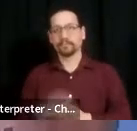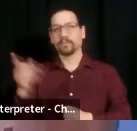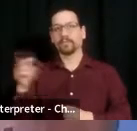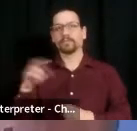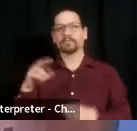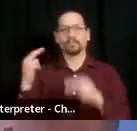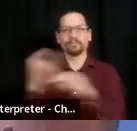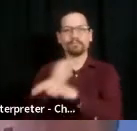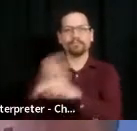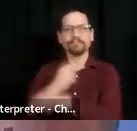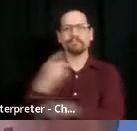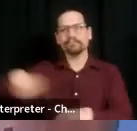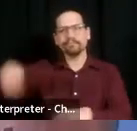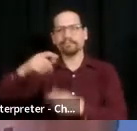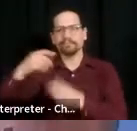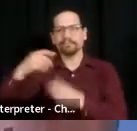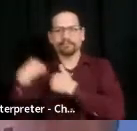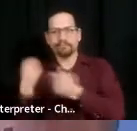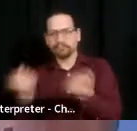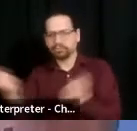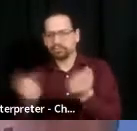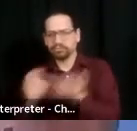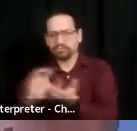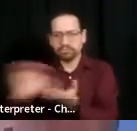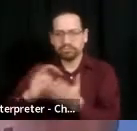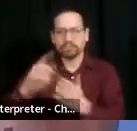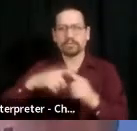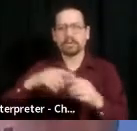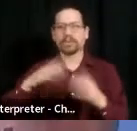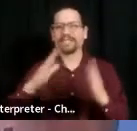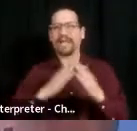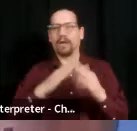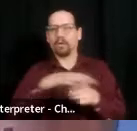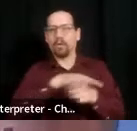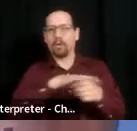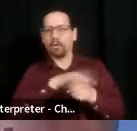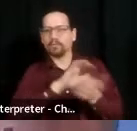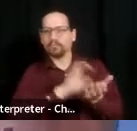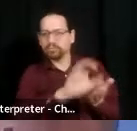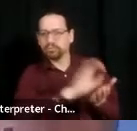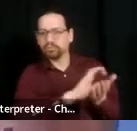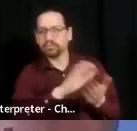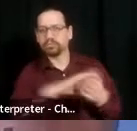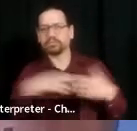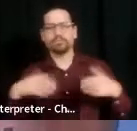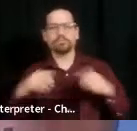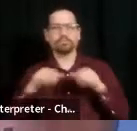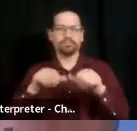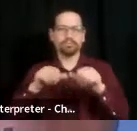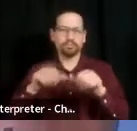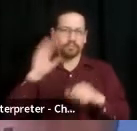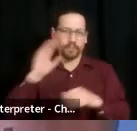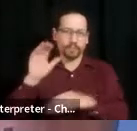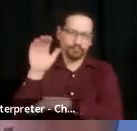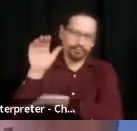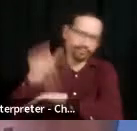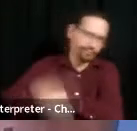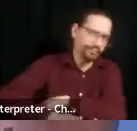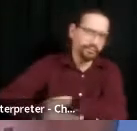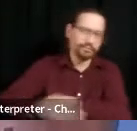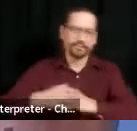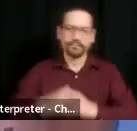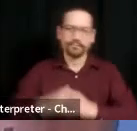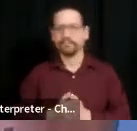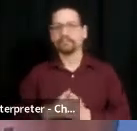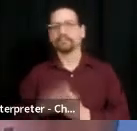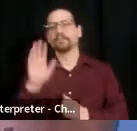are trying to get these roads cleared. So please stay off the roads tonight. Additionally, the tractor trailer ban will remain